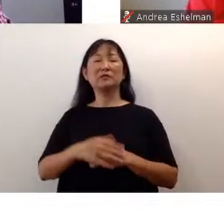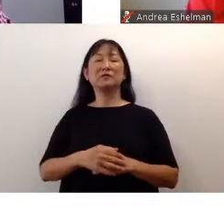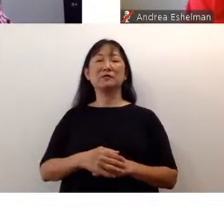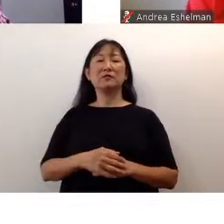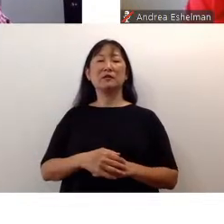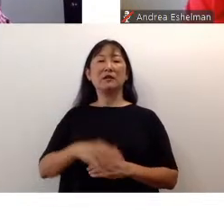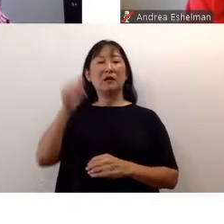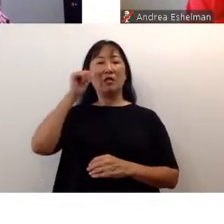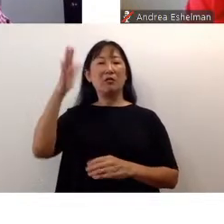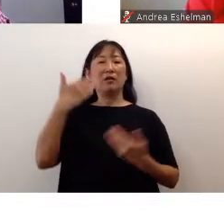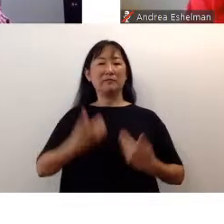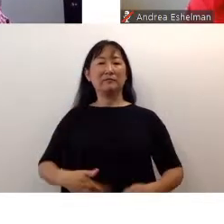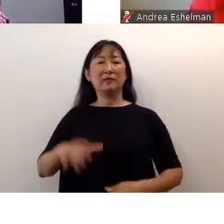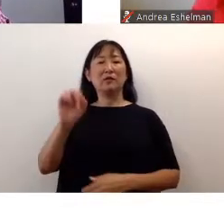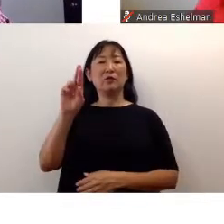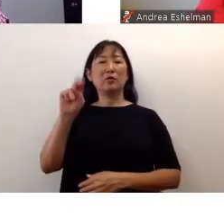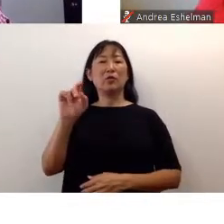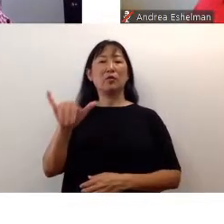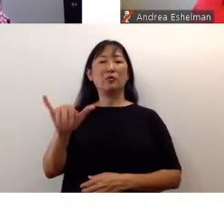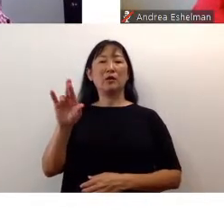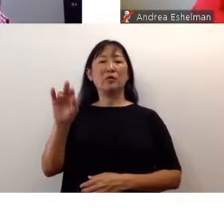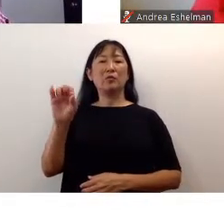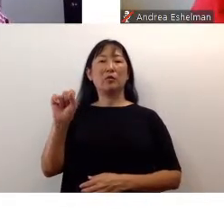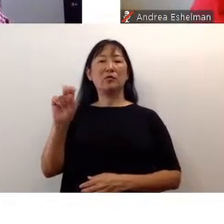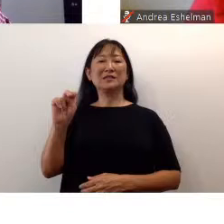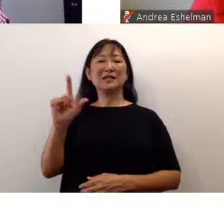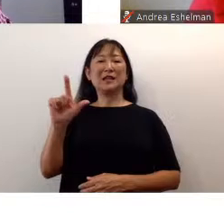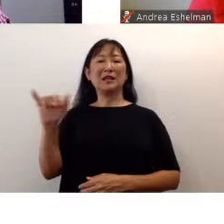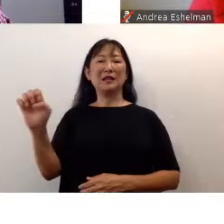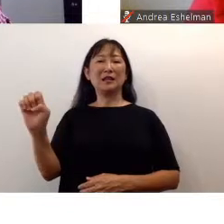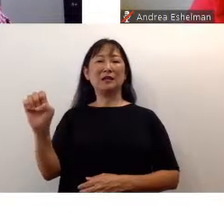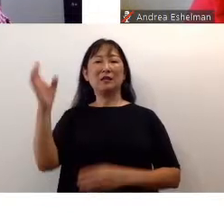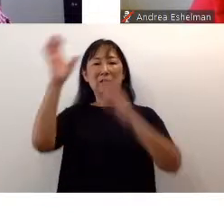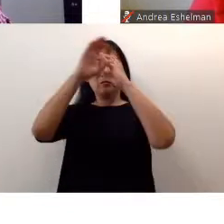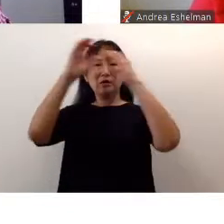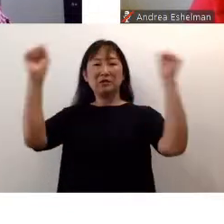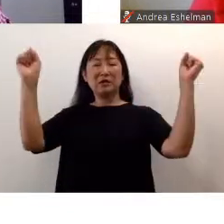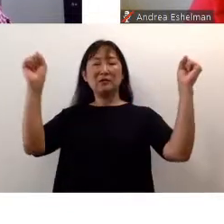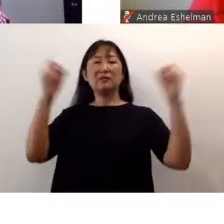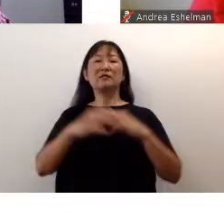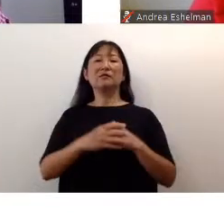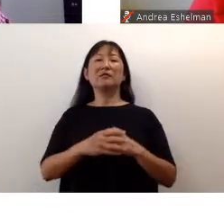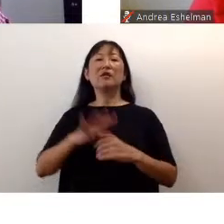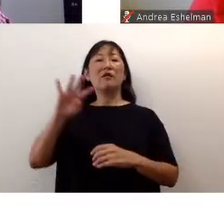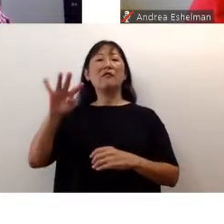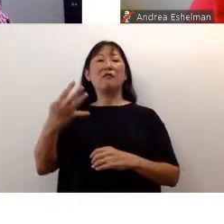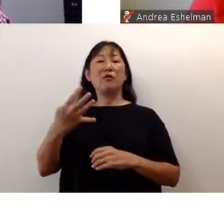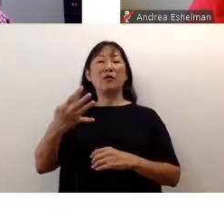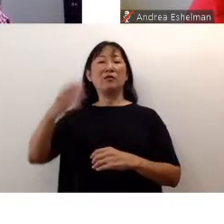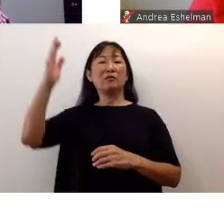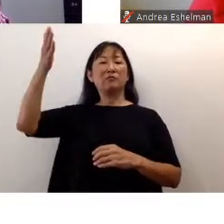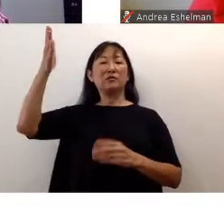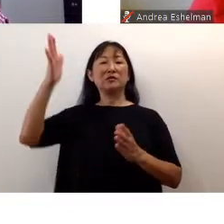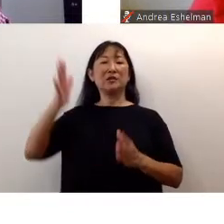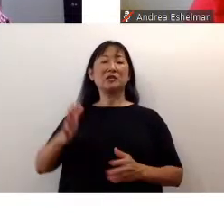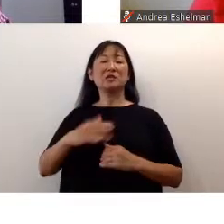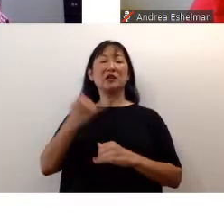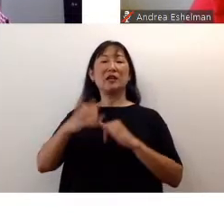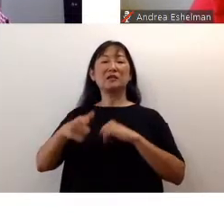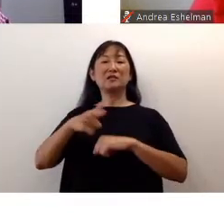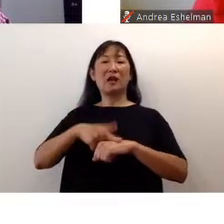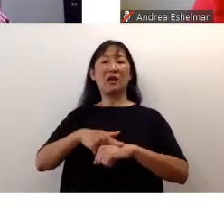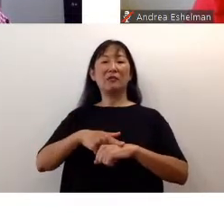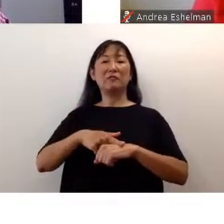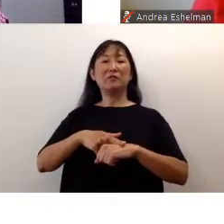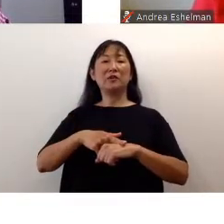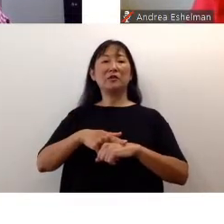Corey Rosen-Lee, president of the Hawaii State Teachers Association. This is our fourth presentation. The last time we had a chance to address